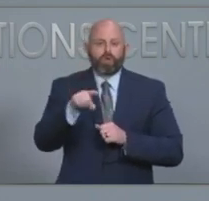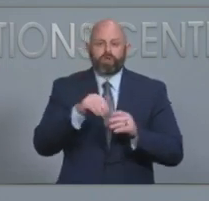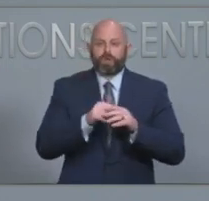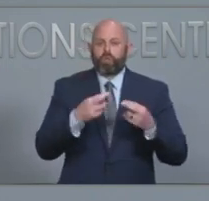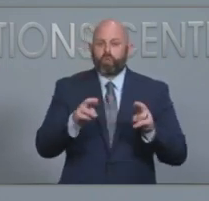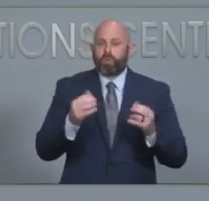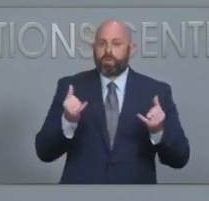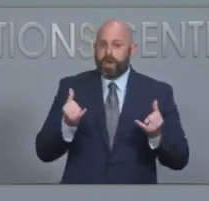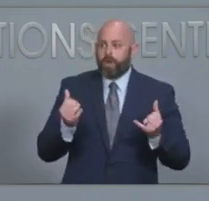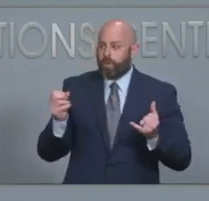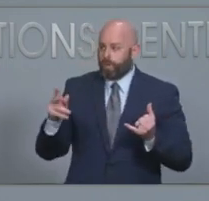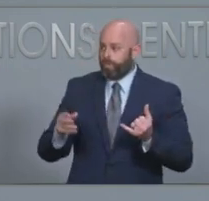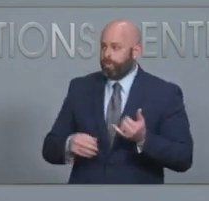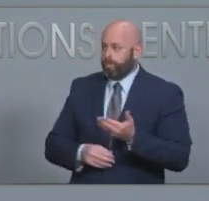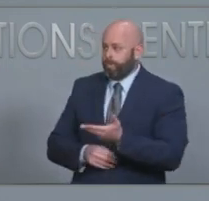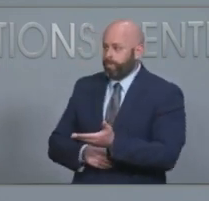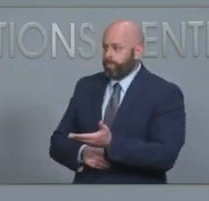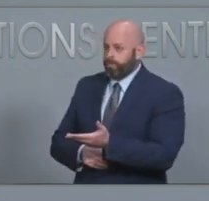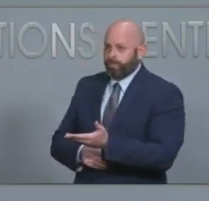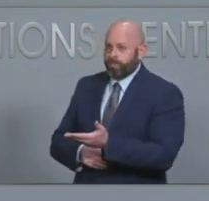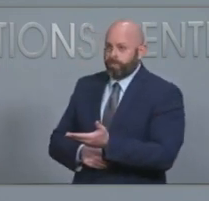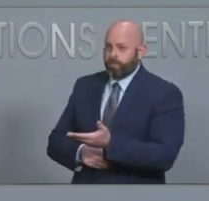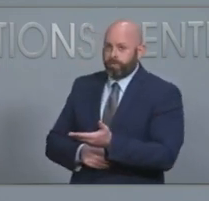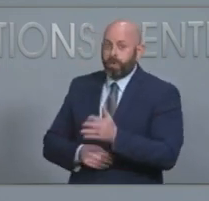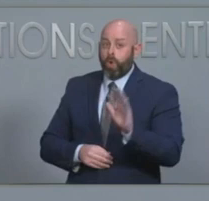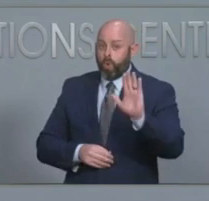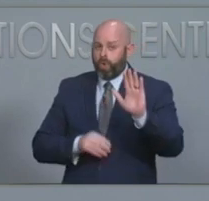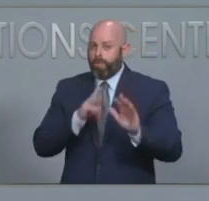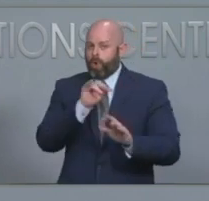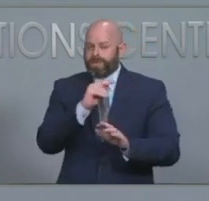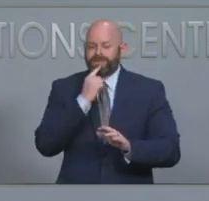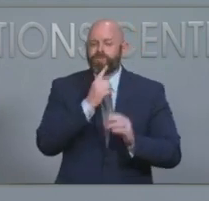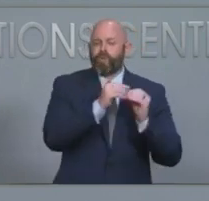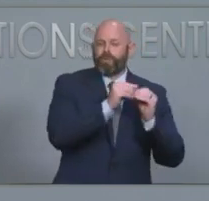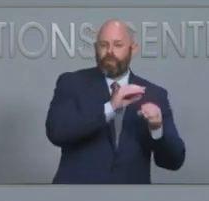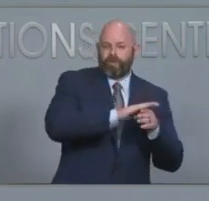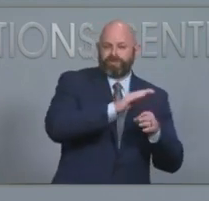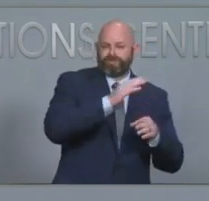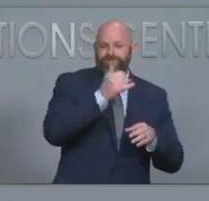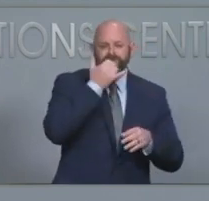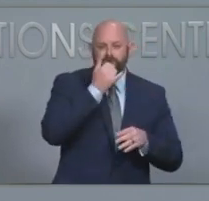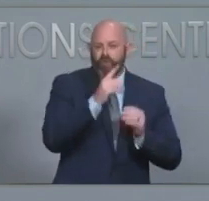Brian. No, and I just one just popped up here too. Thank you.